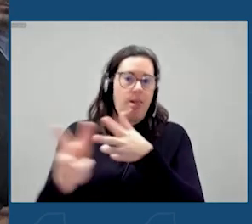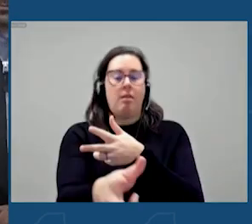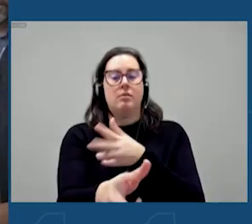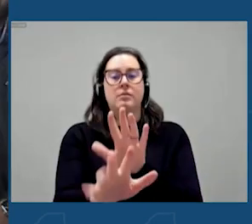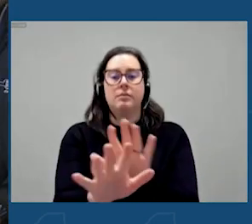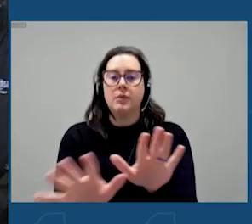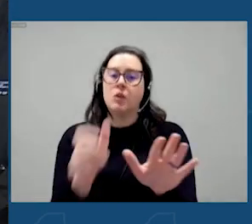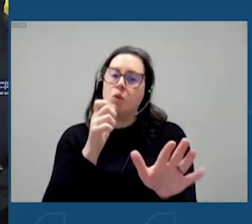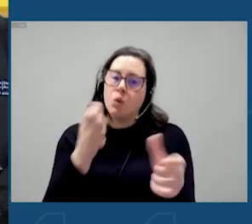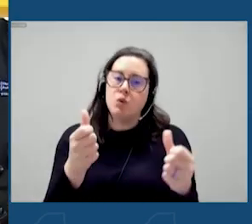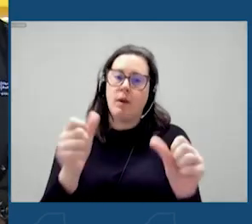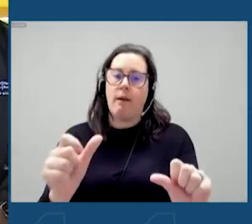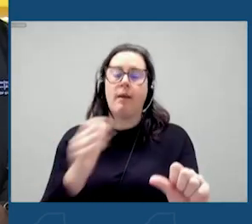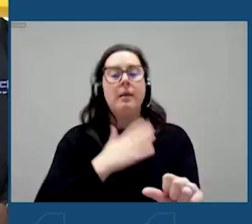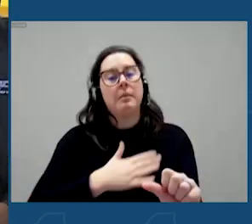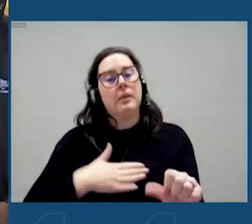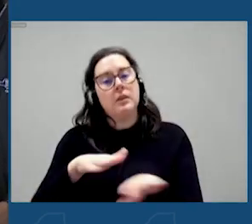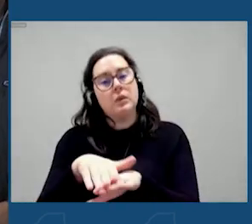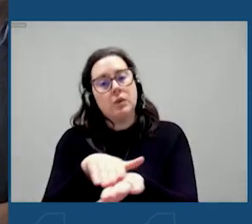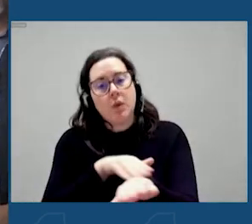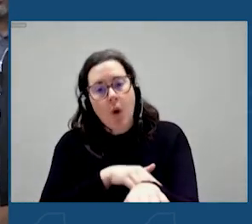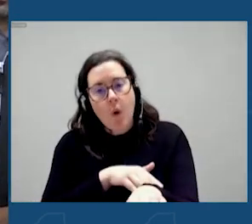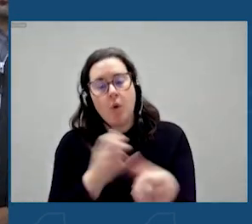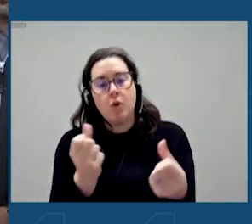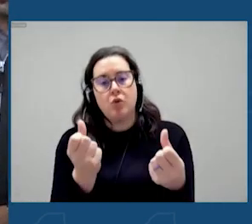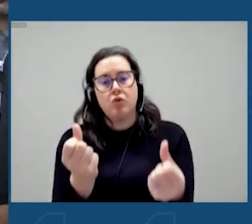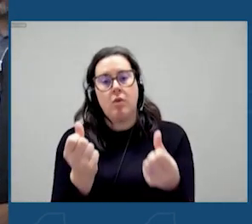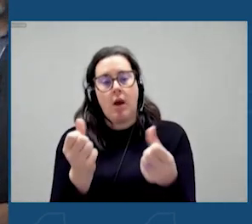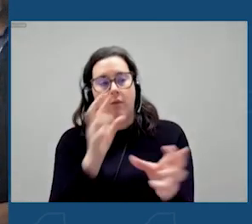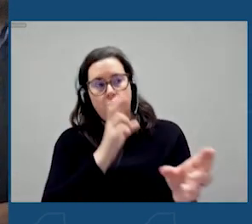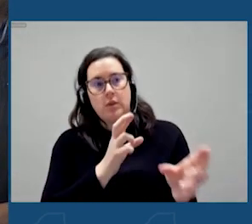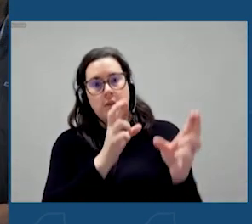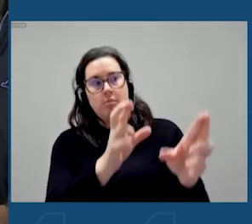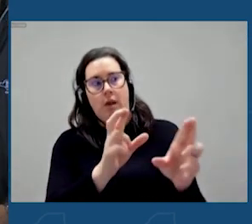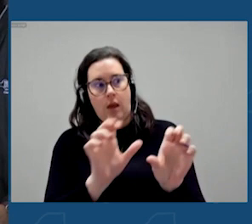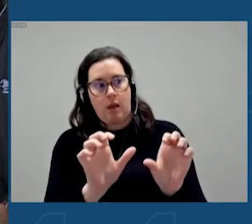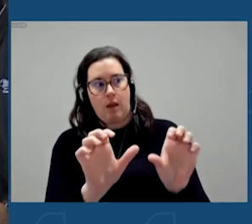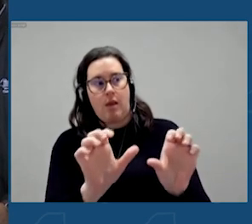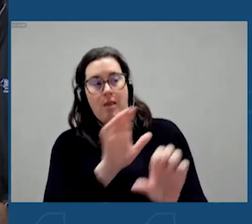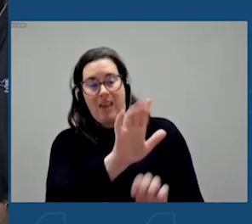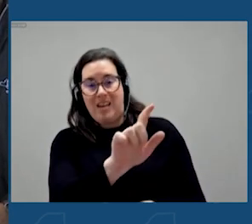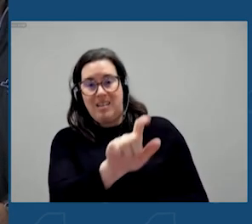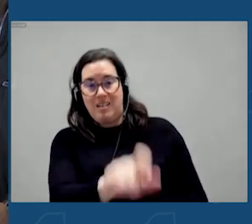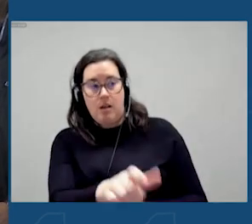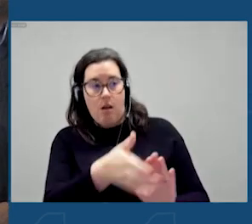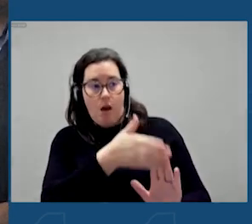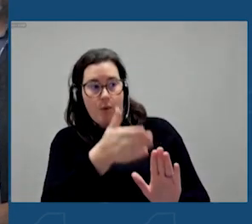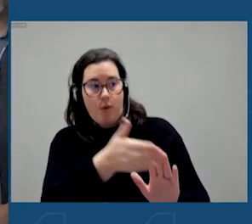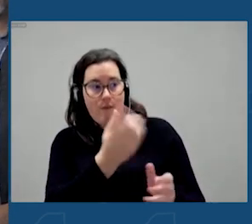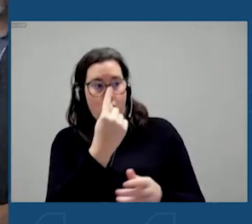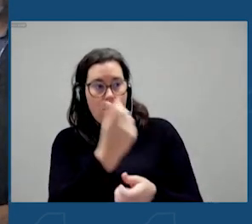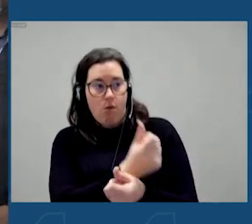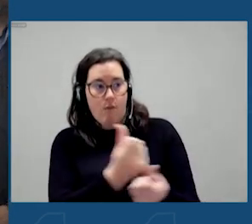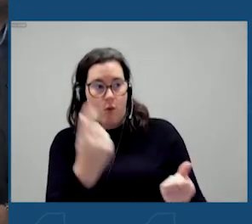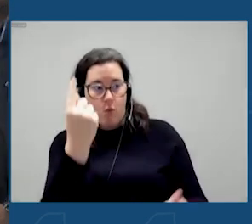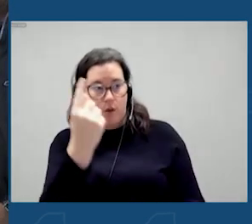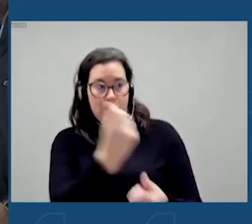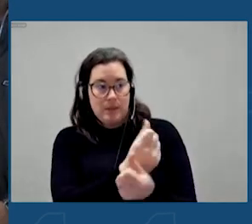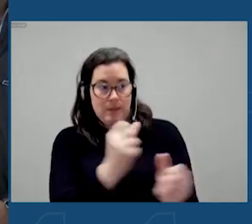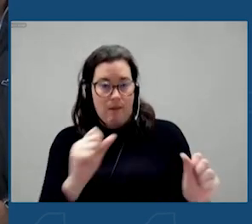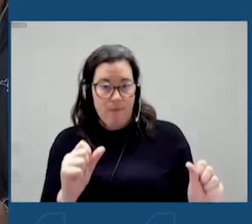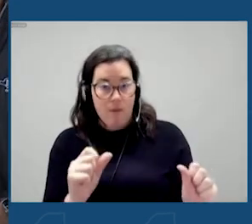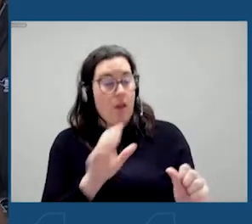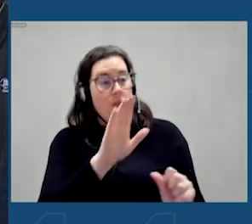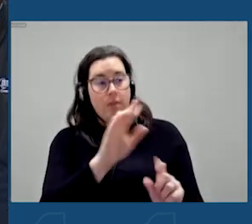slow, drive so that you can give our plow truck drivers the room they need to operate and keep everybody safe. They're only trying to make sure